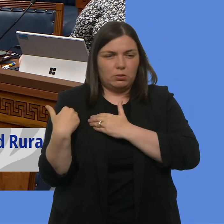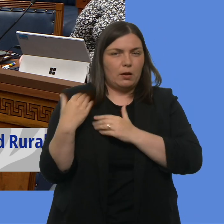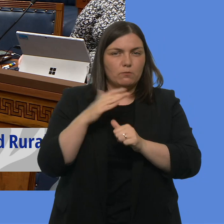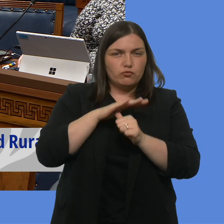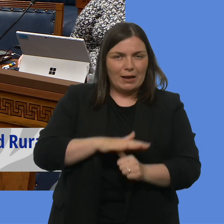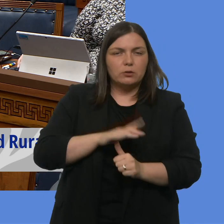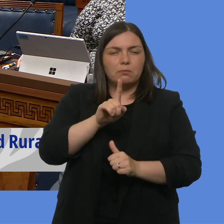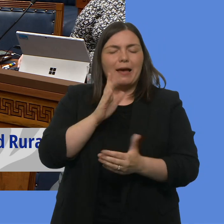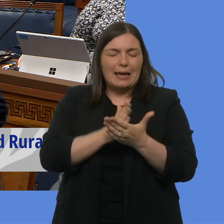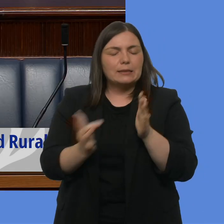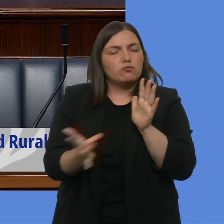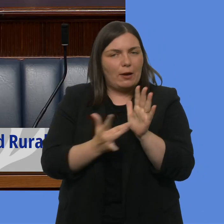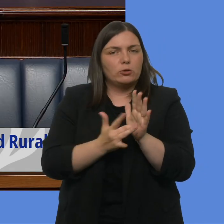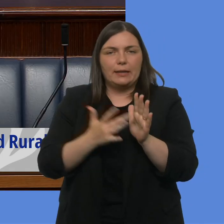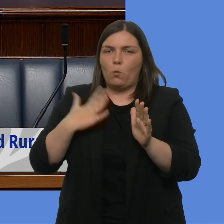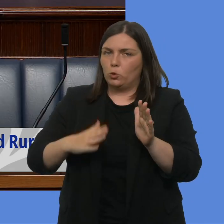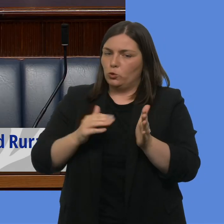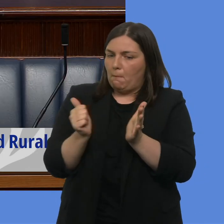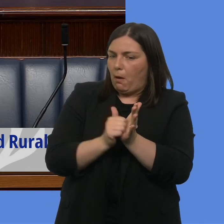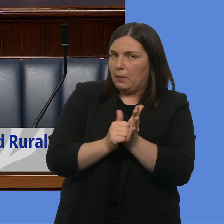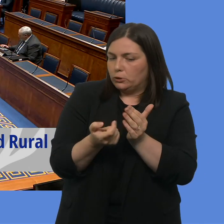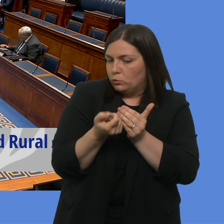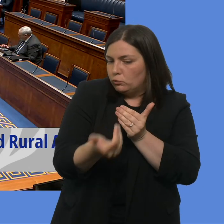officials and we're seeking to progress it.